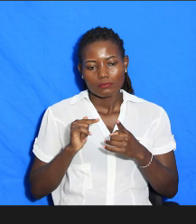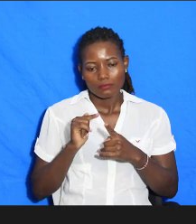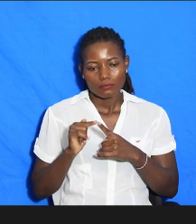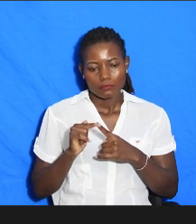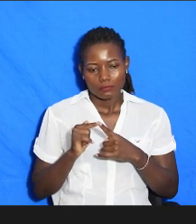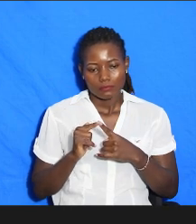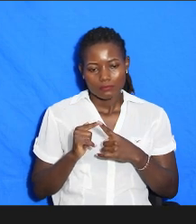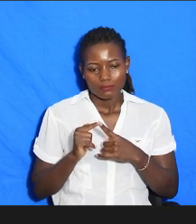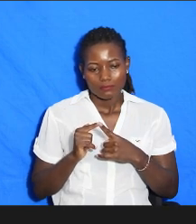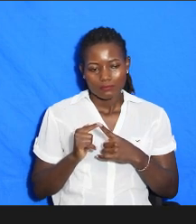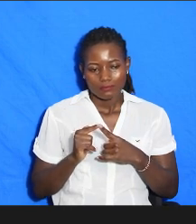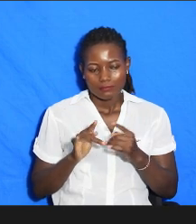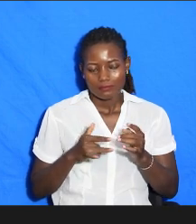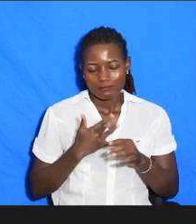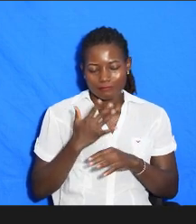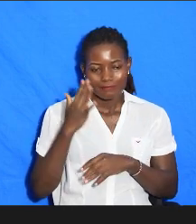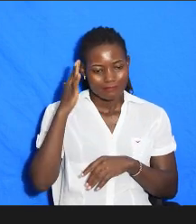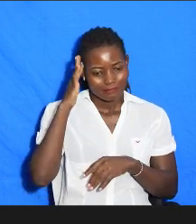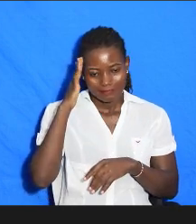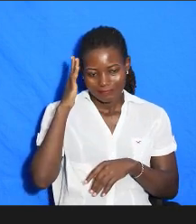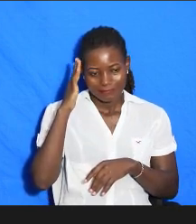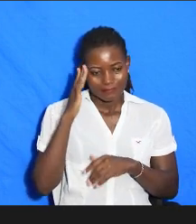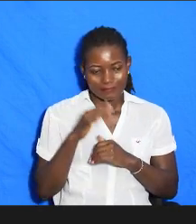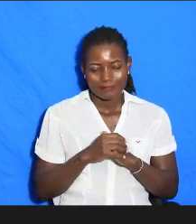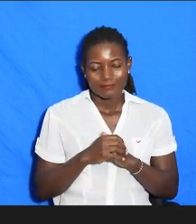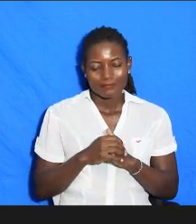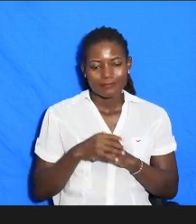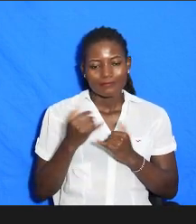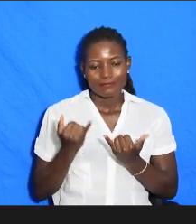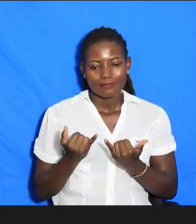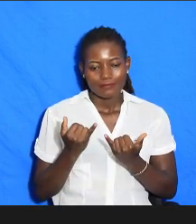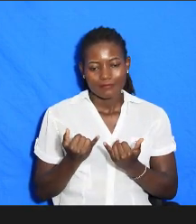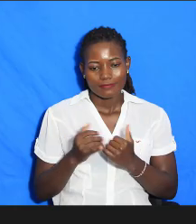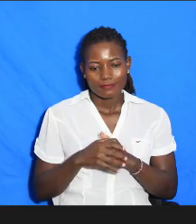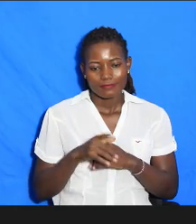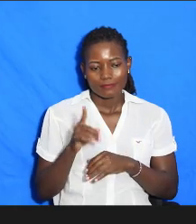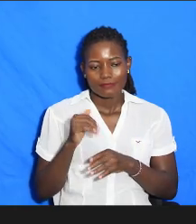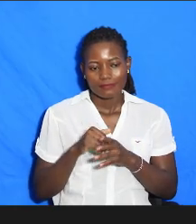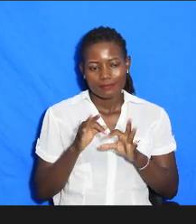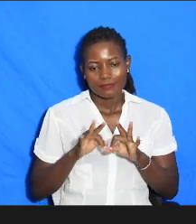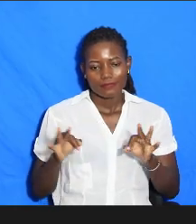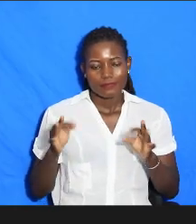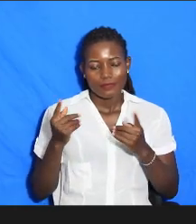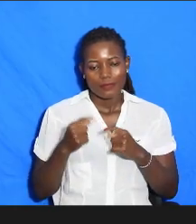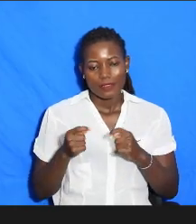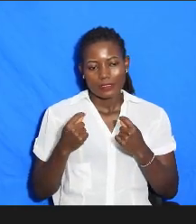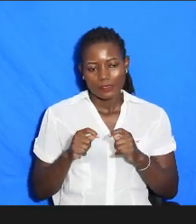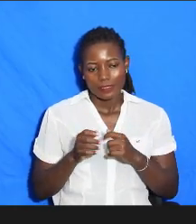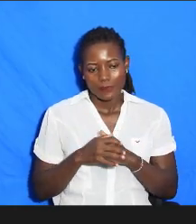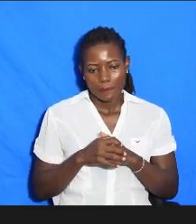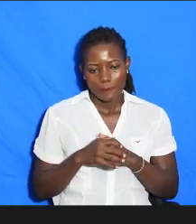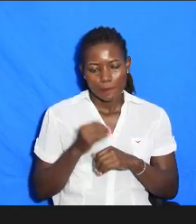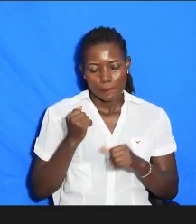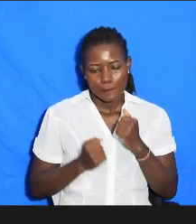adrenaline, of course, tends to rush because now you're on the get, now you're on the field now trying to, you know, you're trying